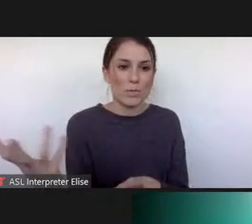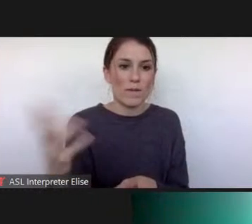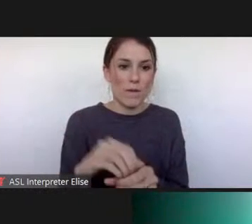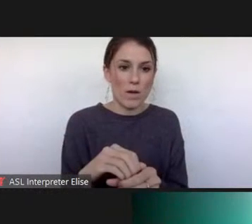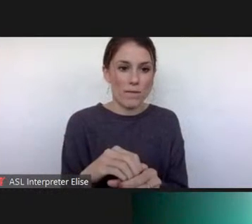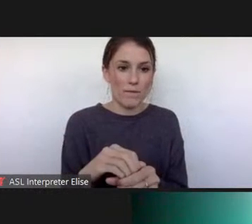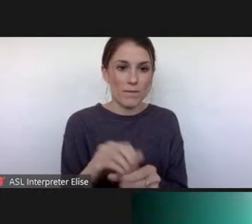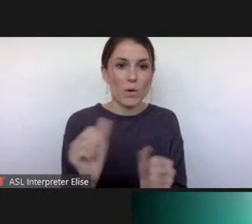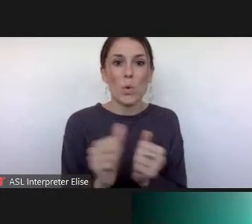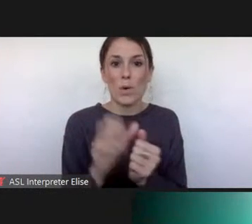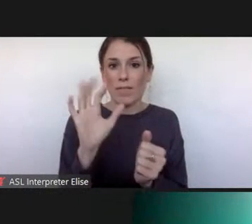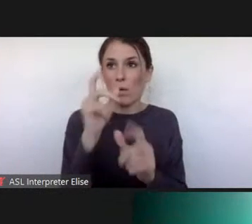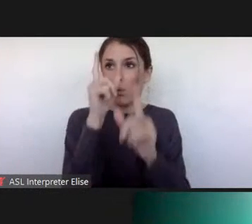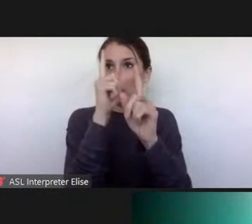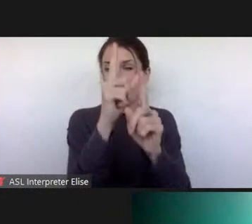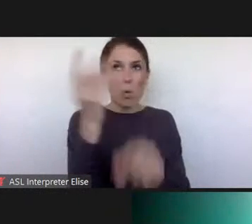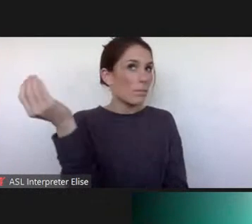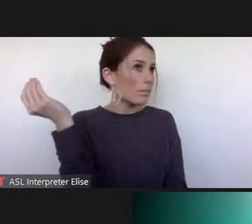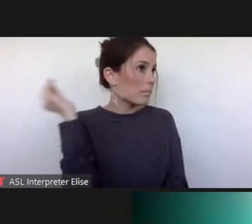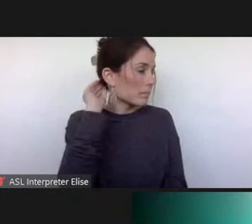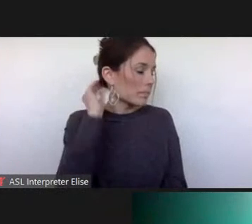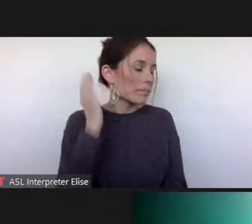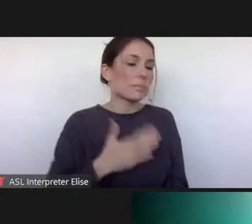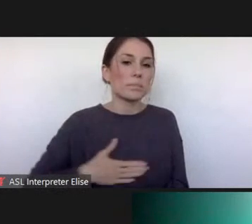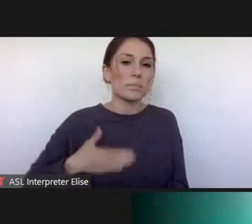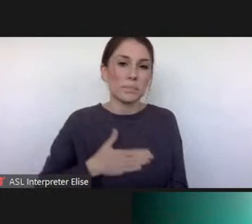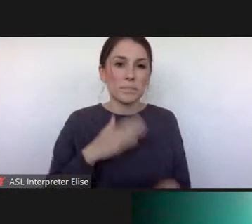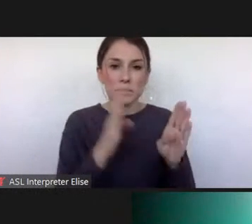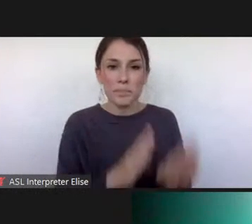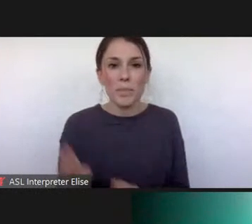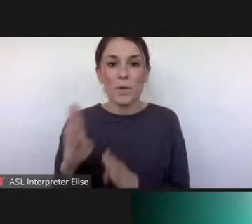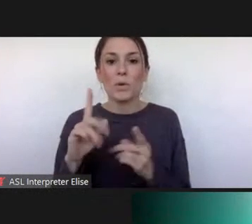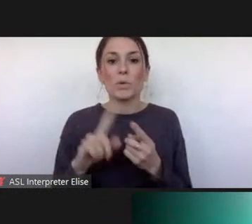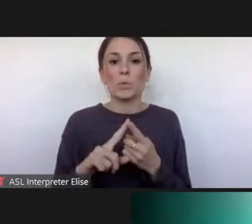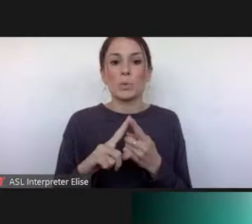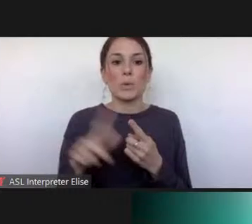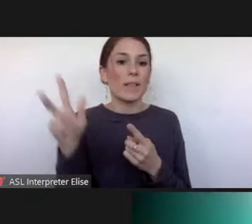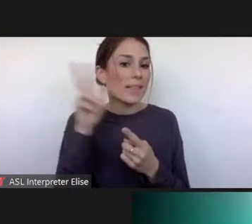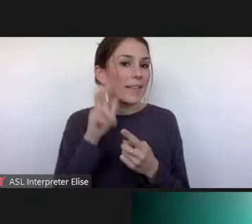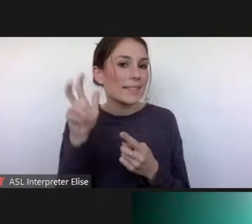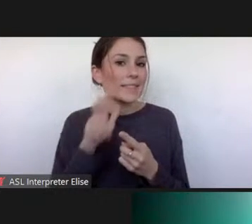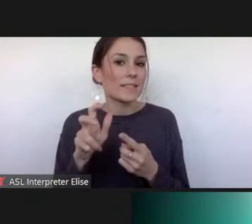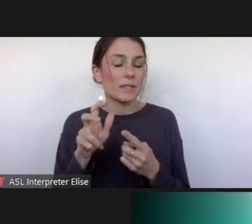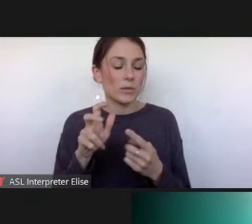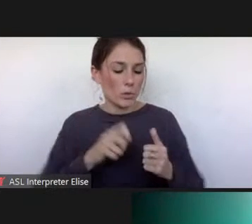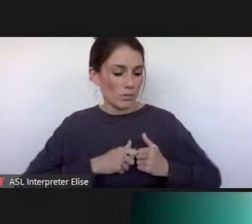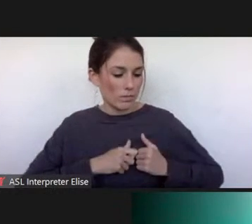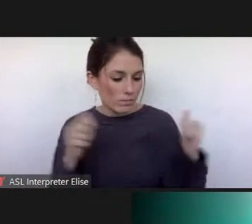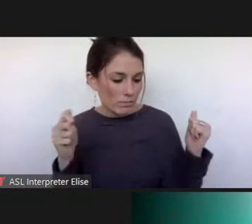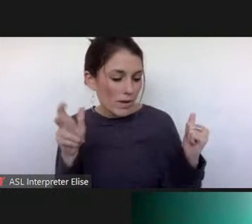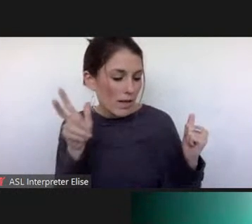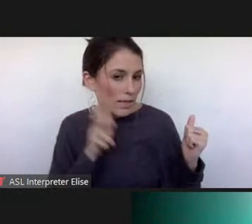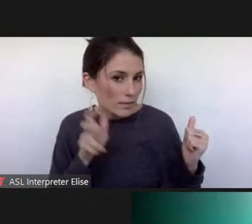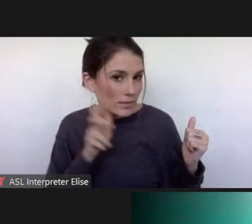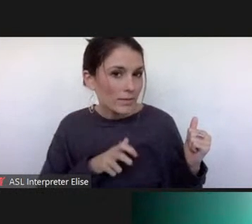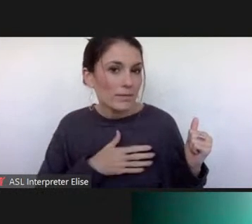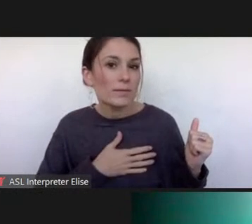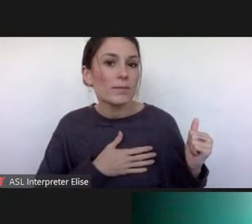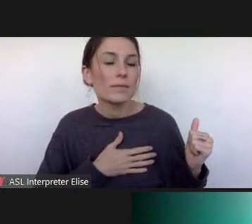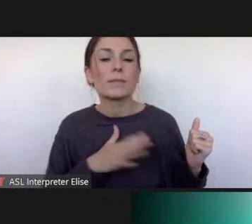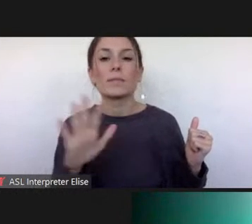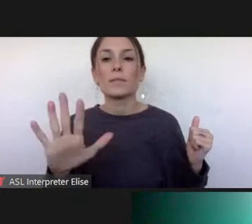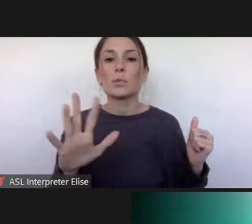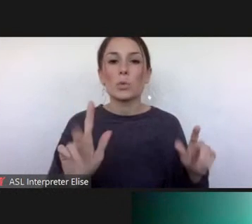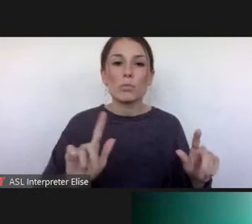With that goal in mind, please be prepared to listen with your heart, take turns allowing